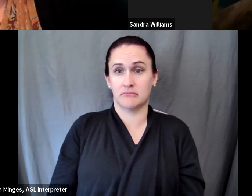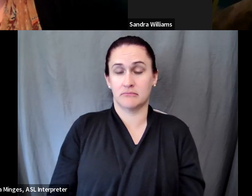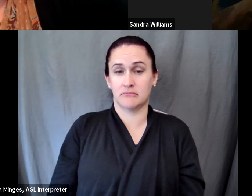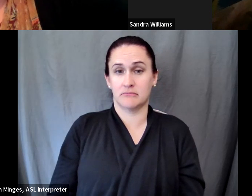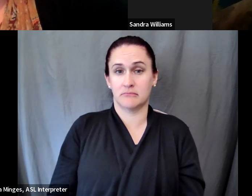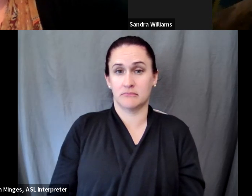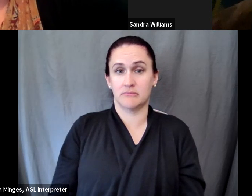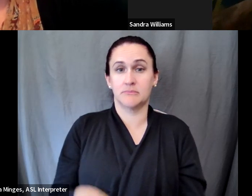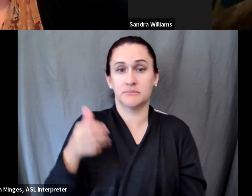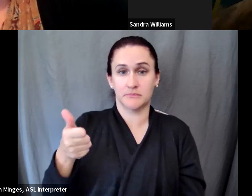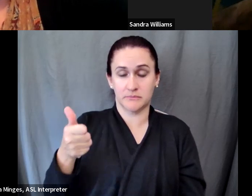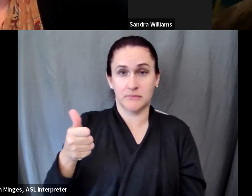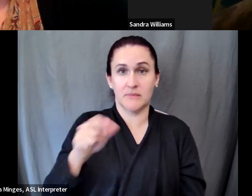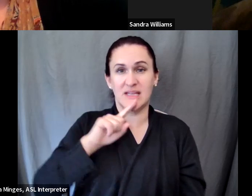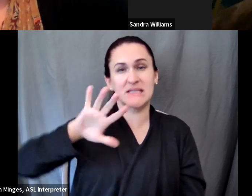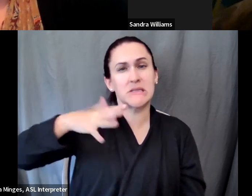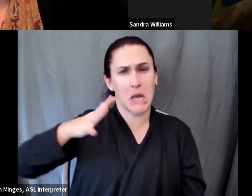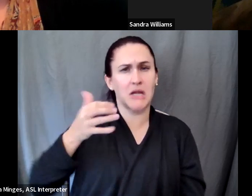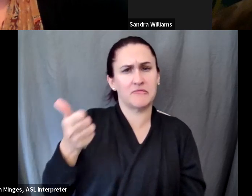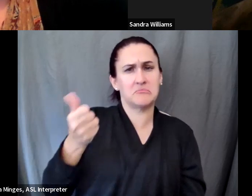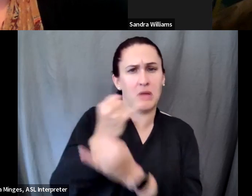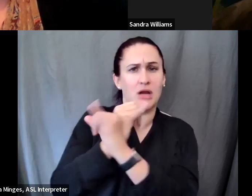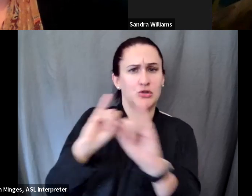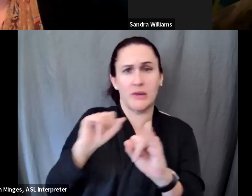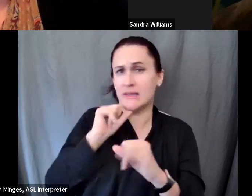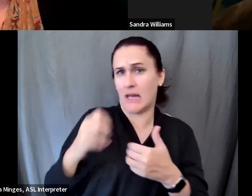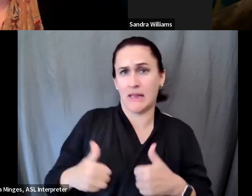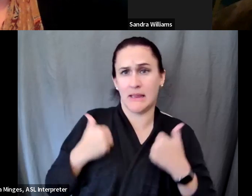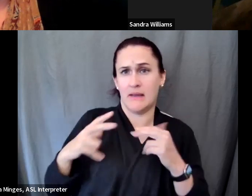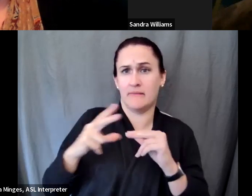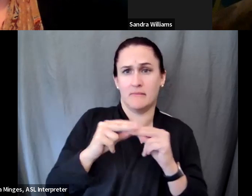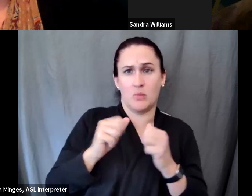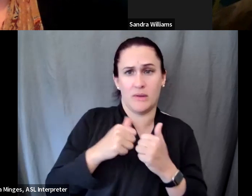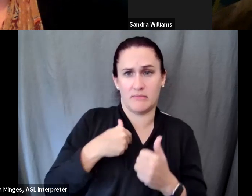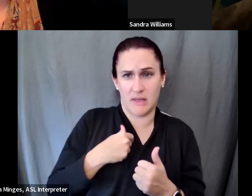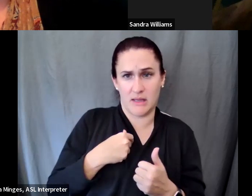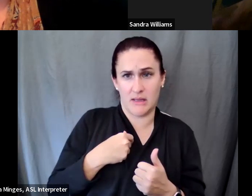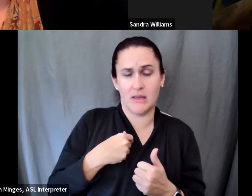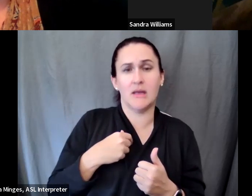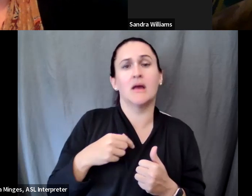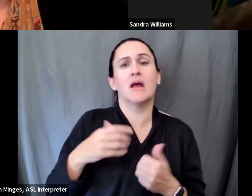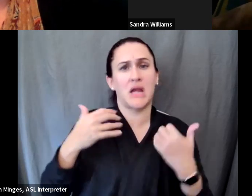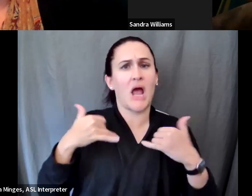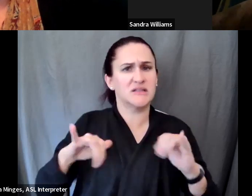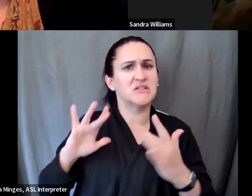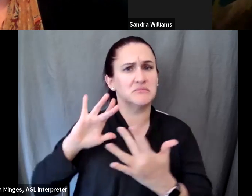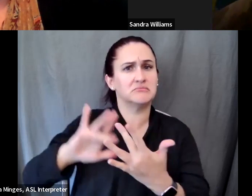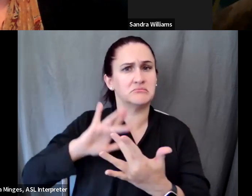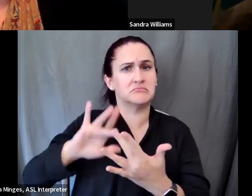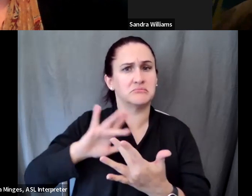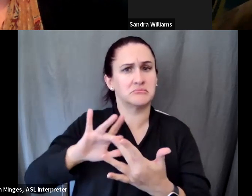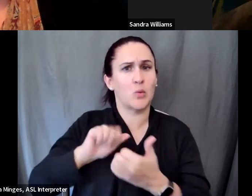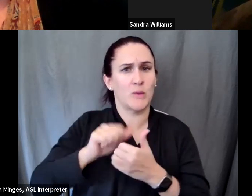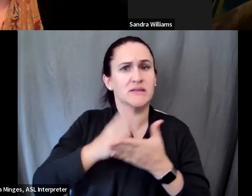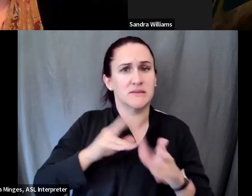he is semi on his own. He does not live with me. And, I still keep in contact with some of the